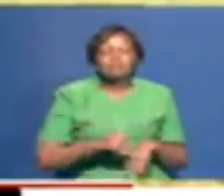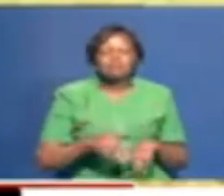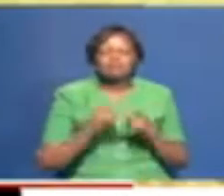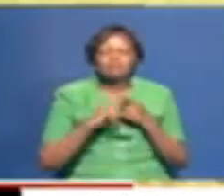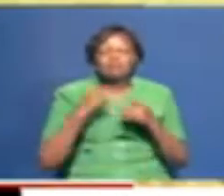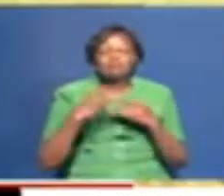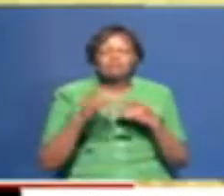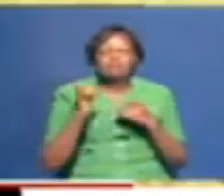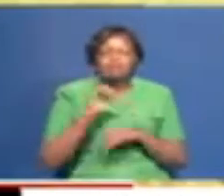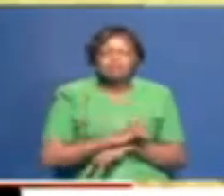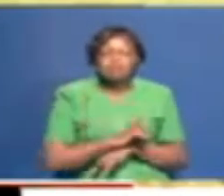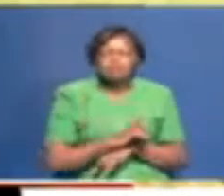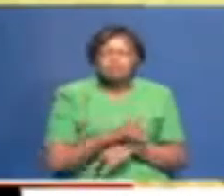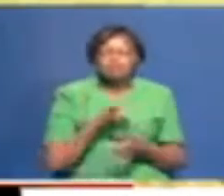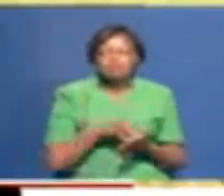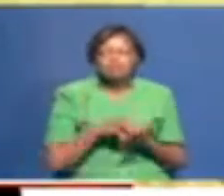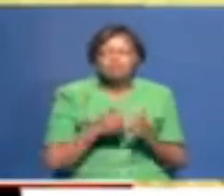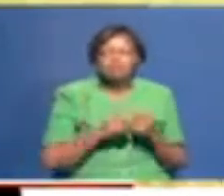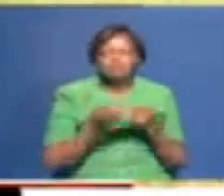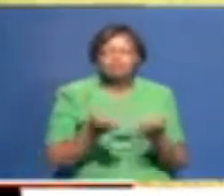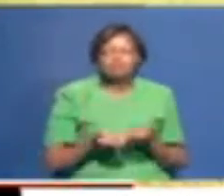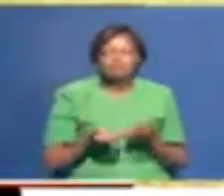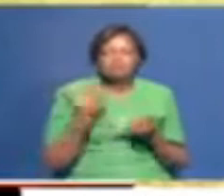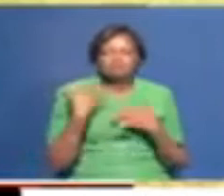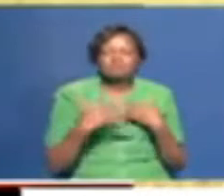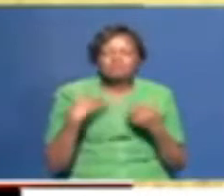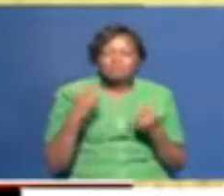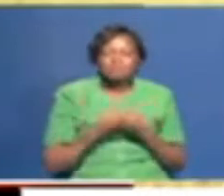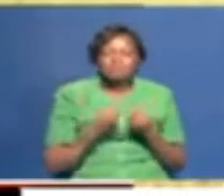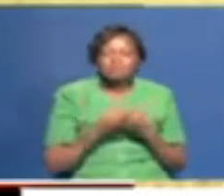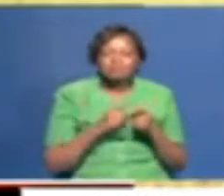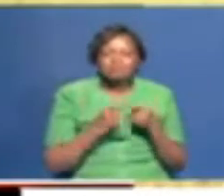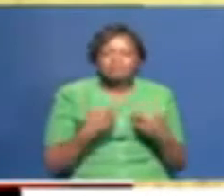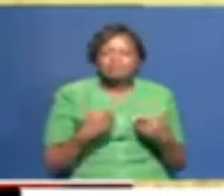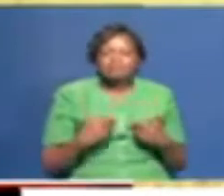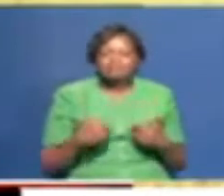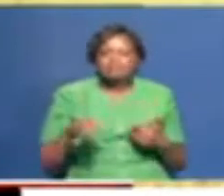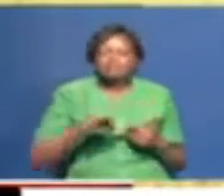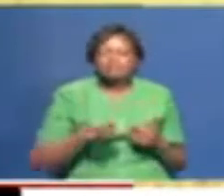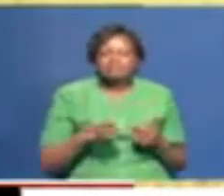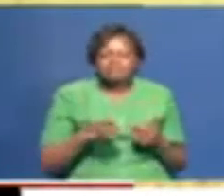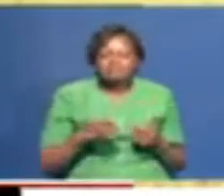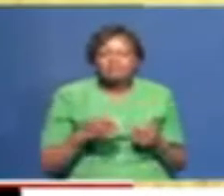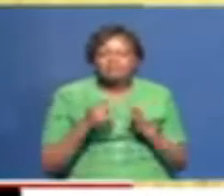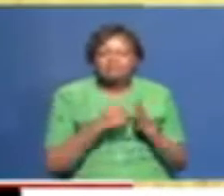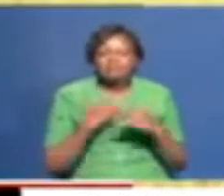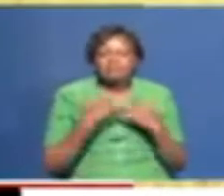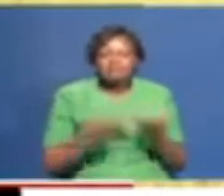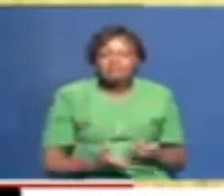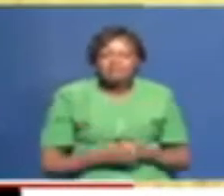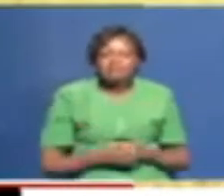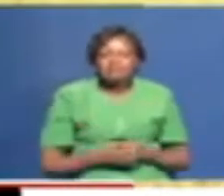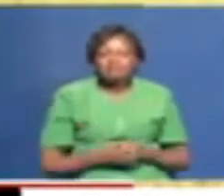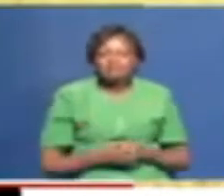in the one day, to get one day status, we need to be playing more games. We need to have our local leagues being played here, women local leagues, you